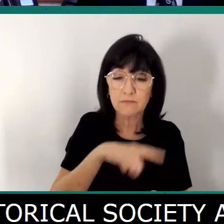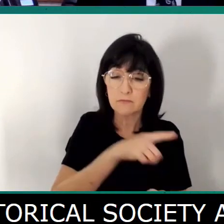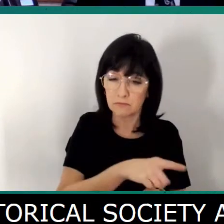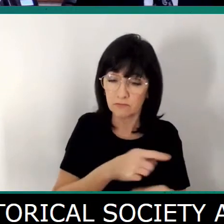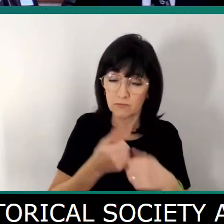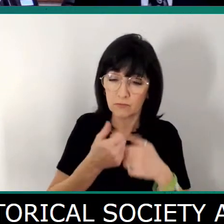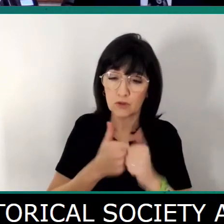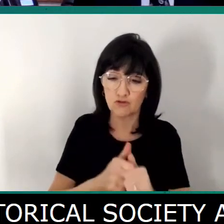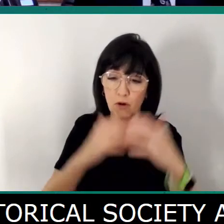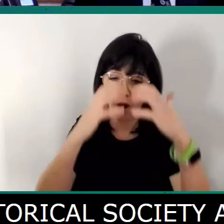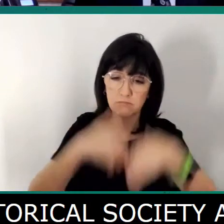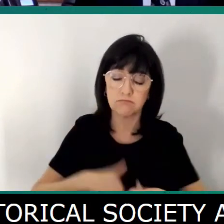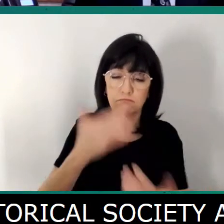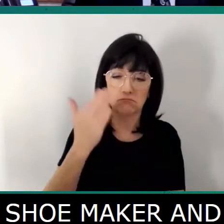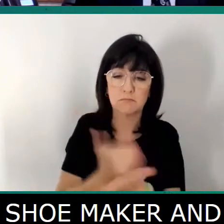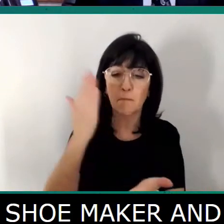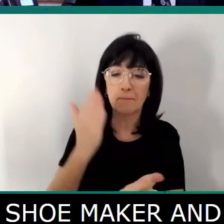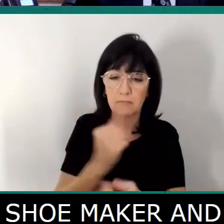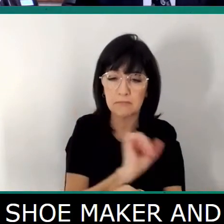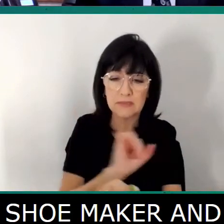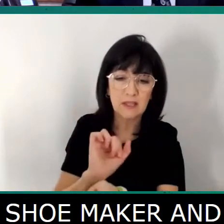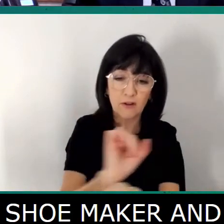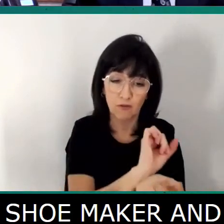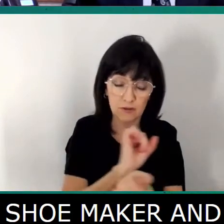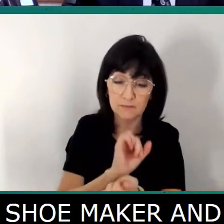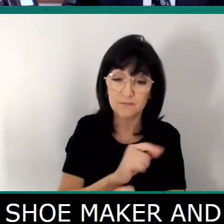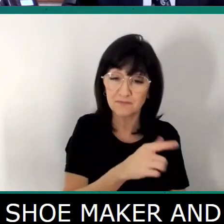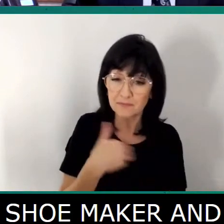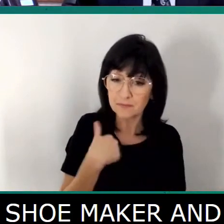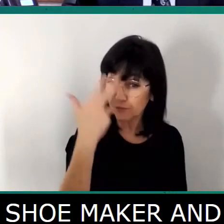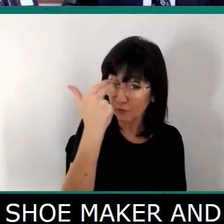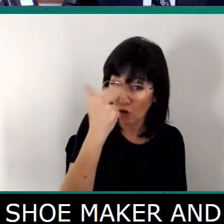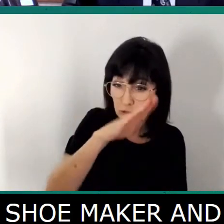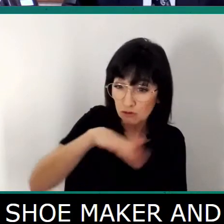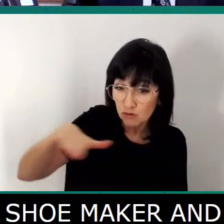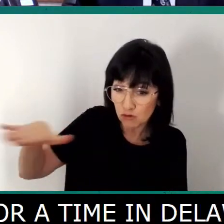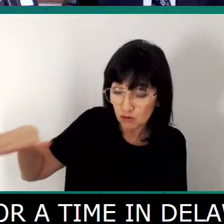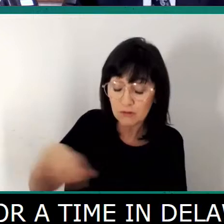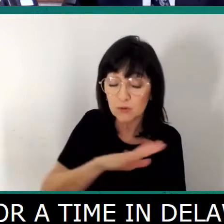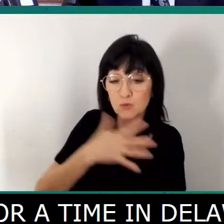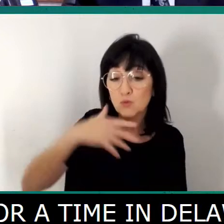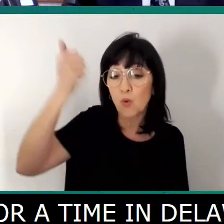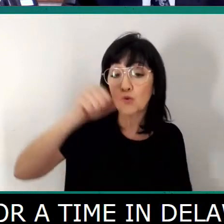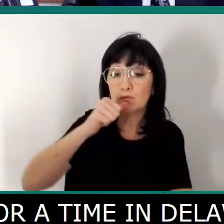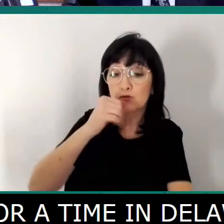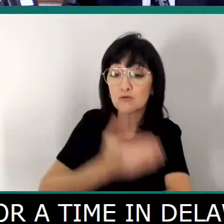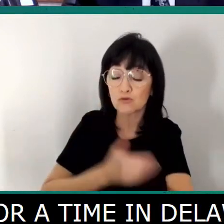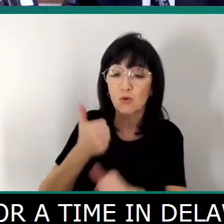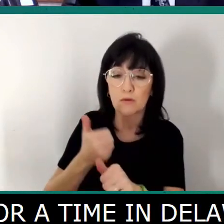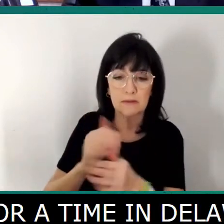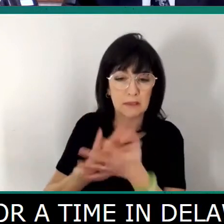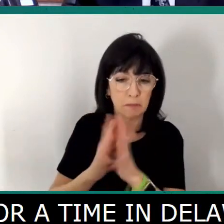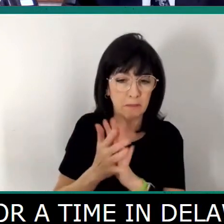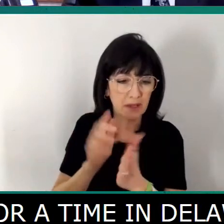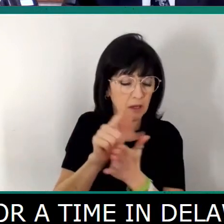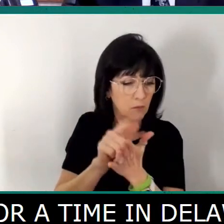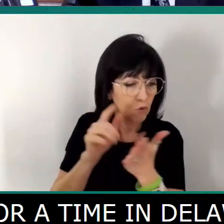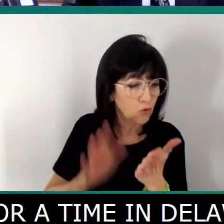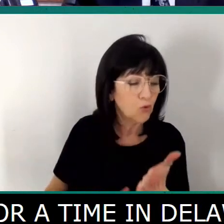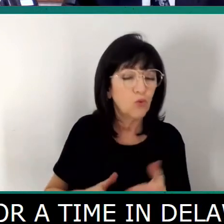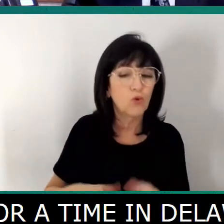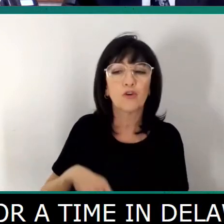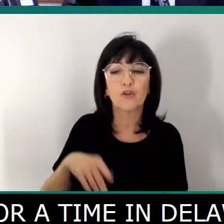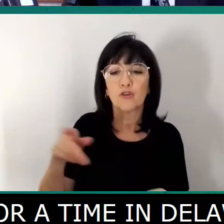daughter, Mary Ann Shadd Carey, became a teacher, a journalist, a lawyer, an activist in the abolition and women's